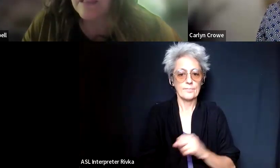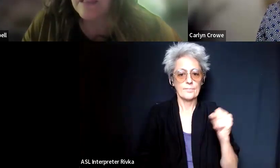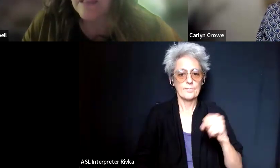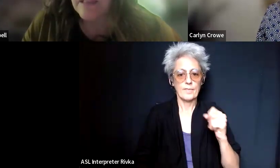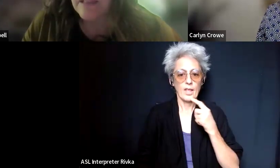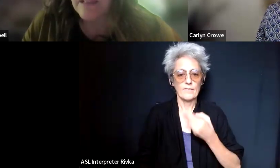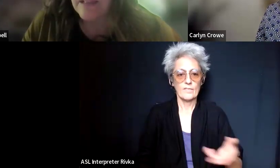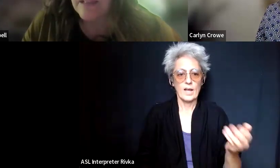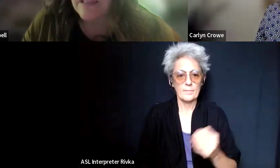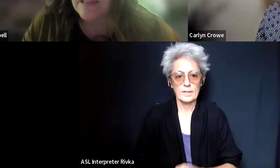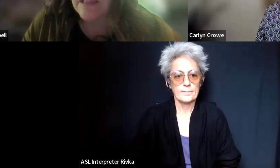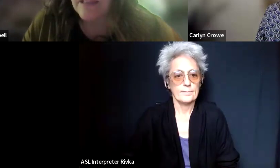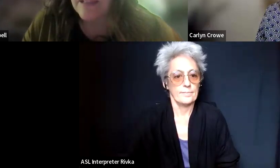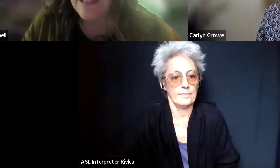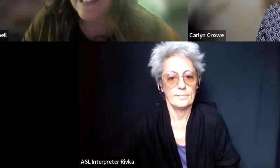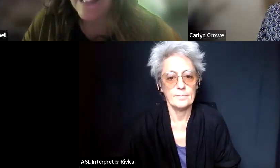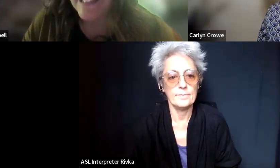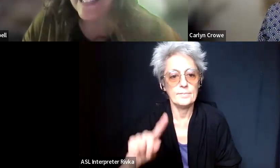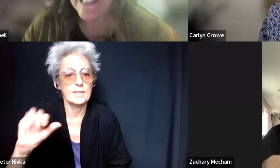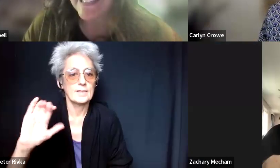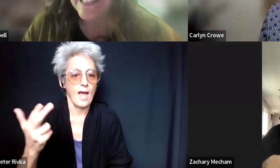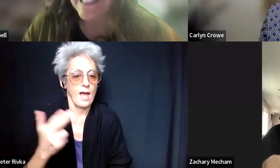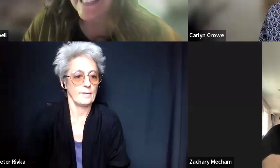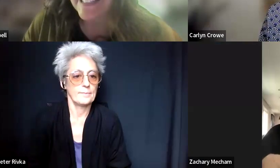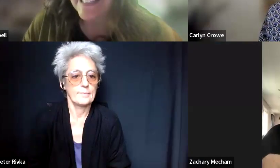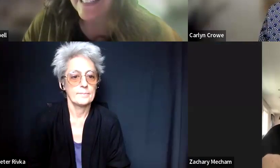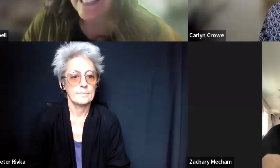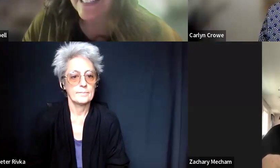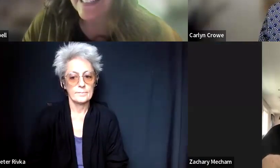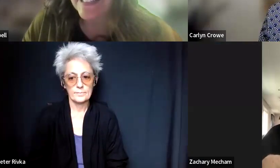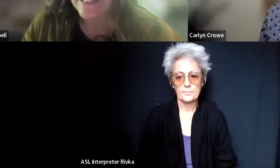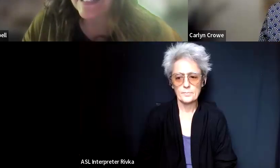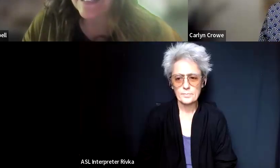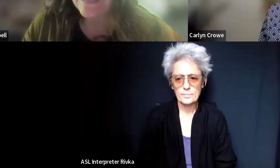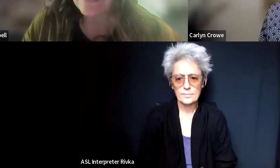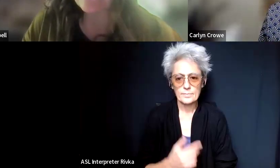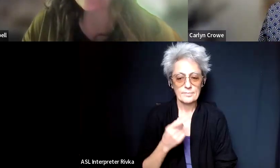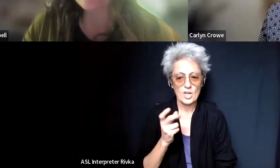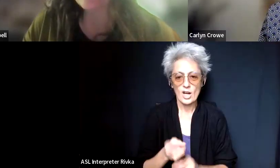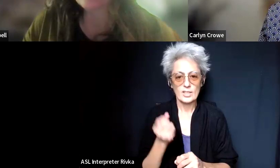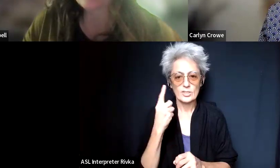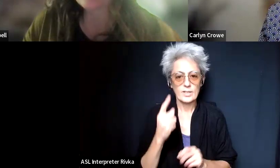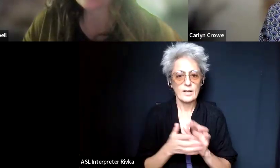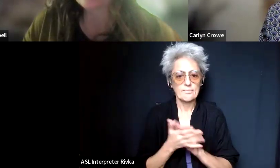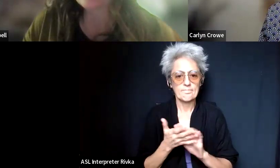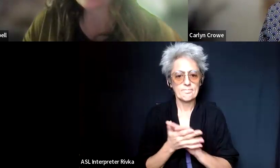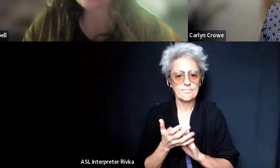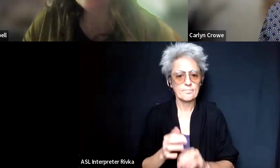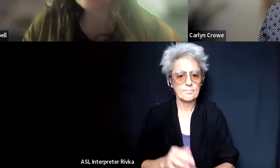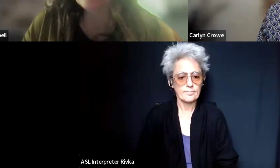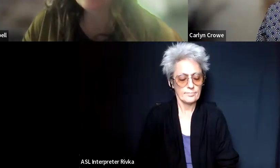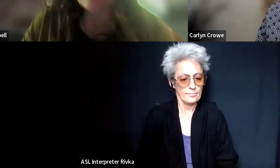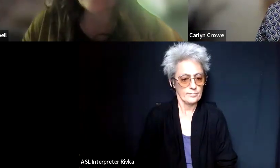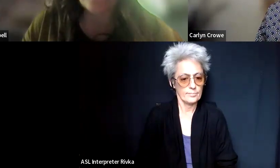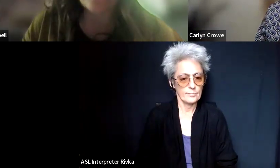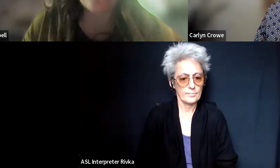me. First off, hello all. Thank you for being here and listening. As it was said, I am